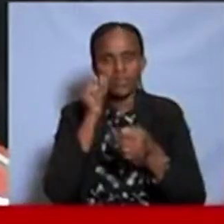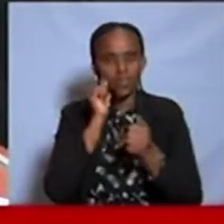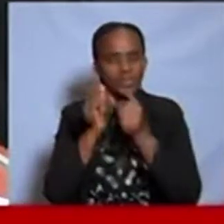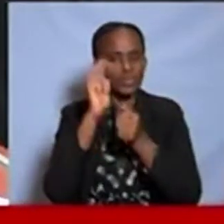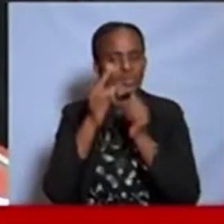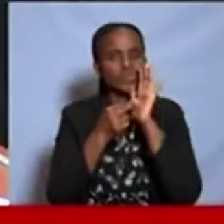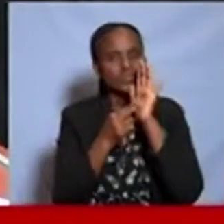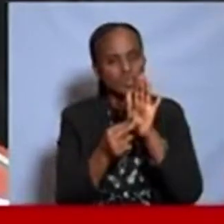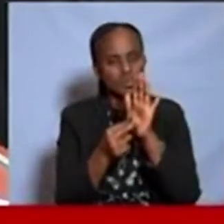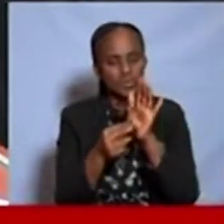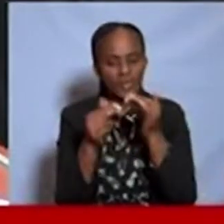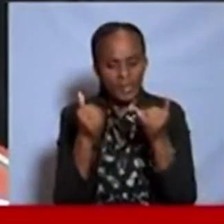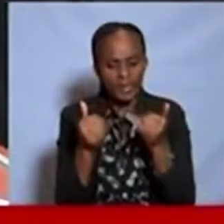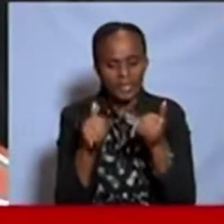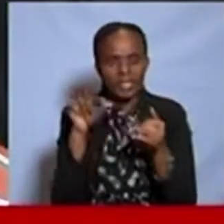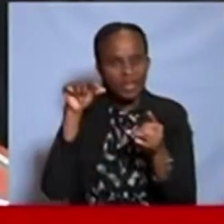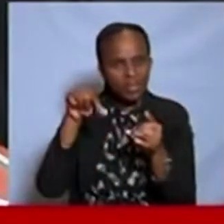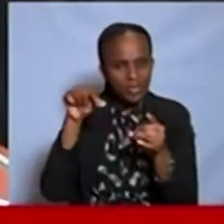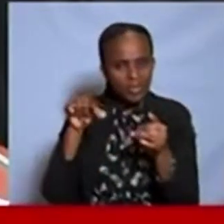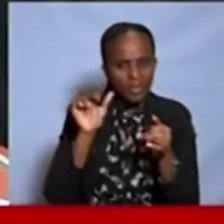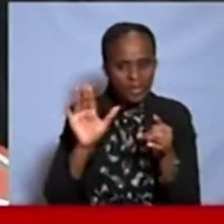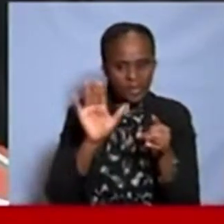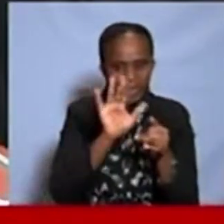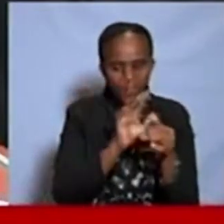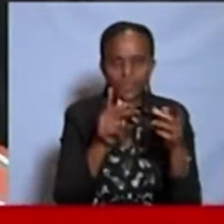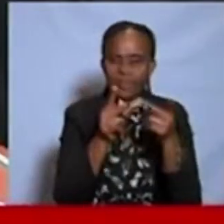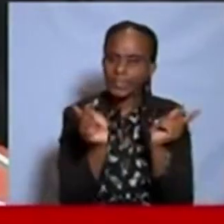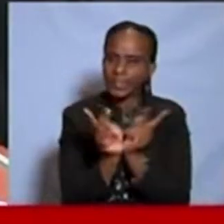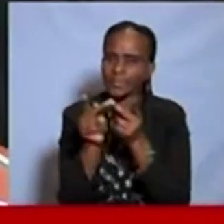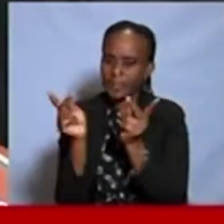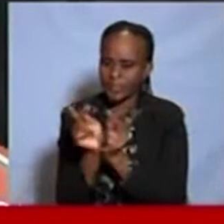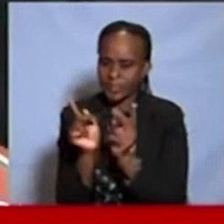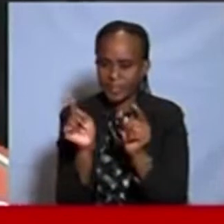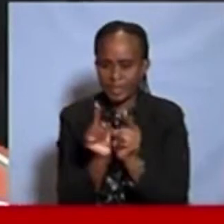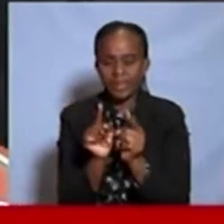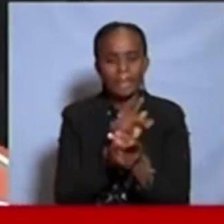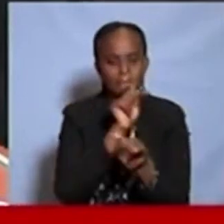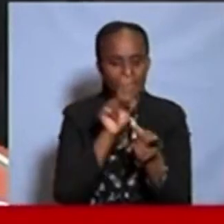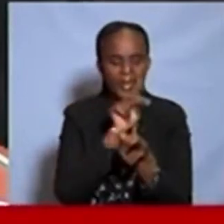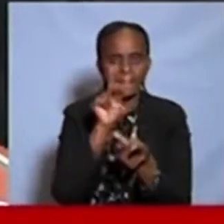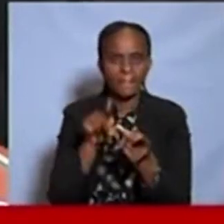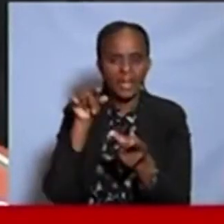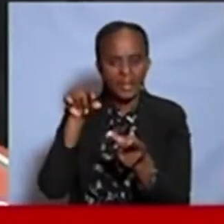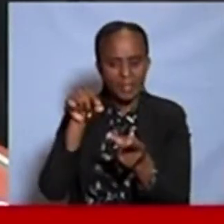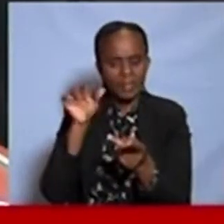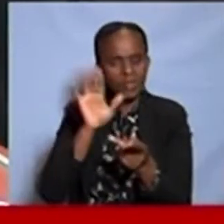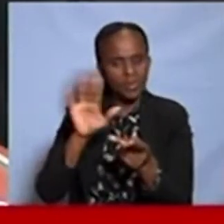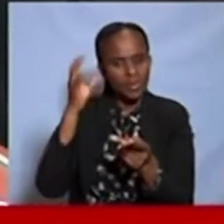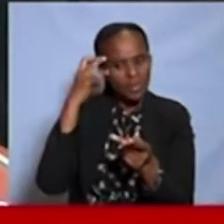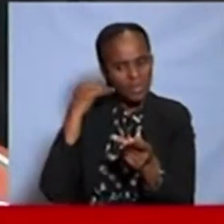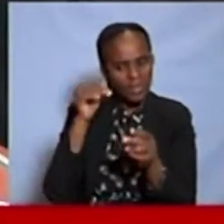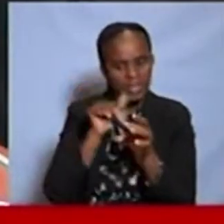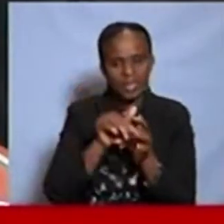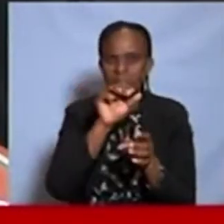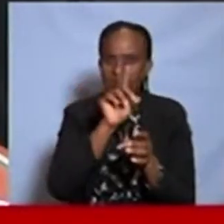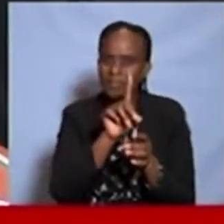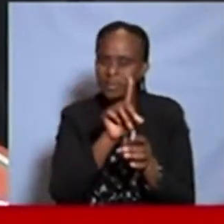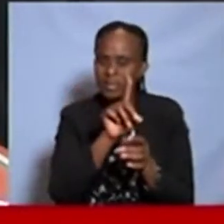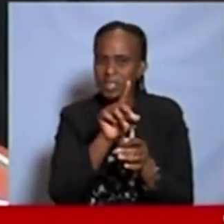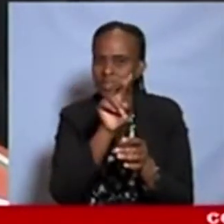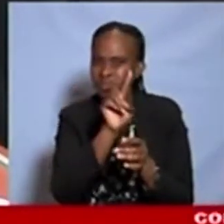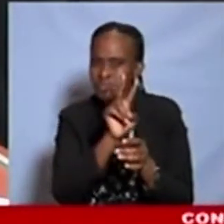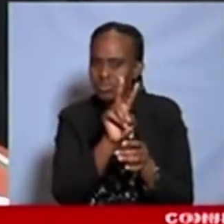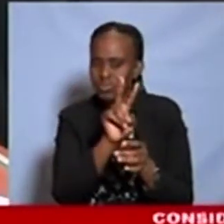indicates the requisite qualifications of the positions and the actual qualifications held by officers in Division 1, 2, and